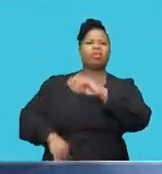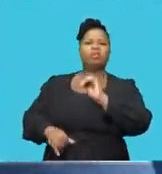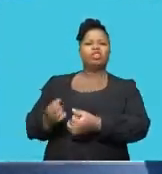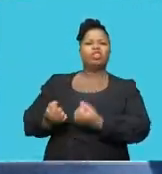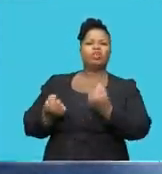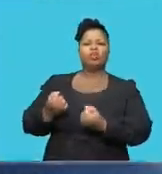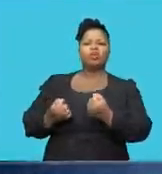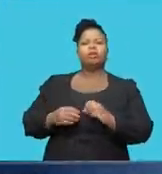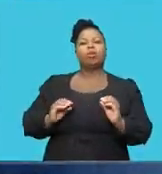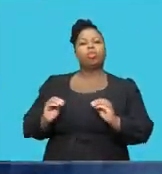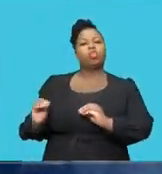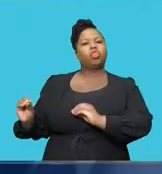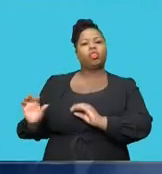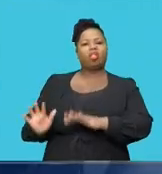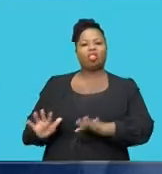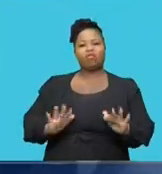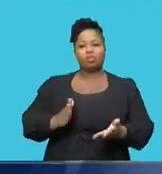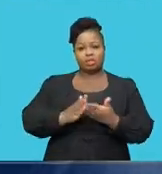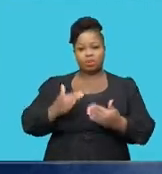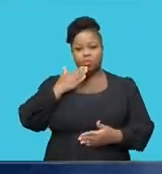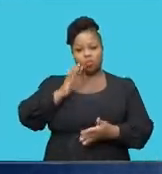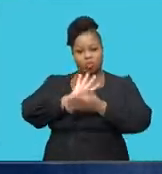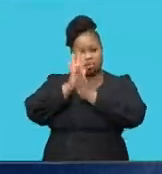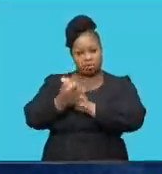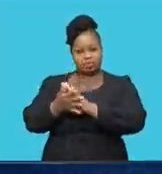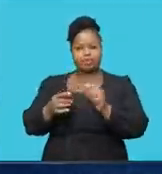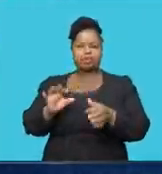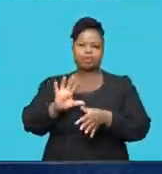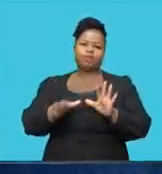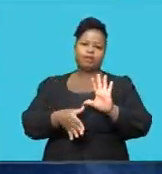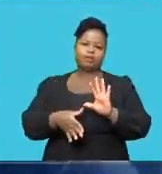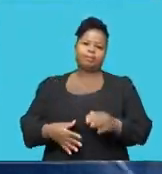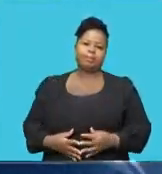ekushushiseni amacala ke okudicilelwa phansi kwengqalazinda.